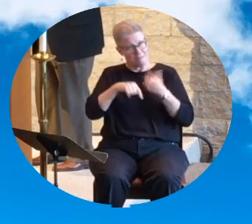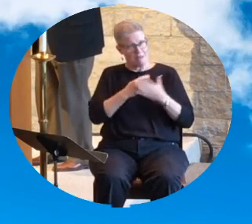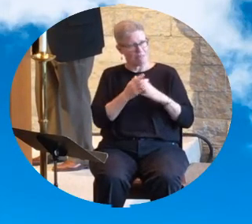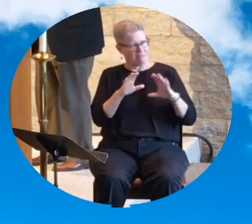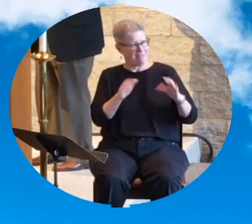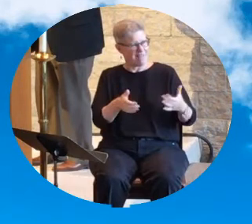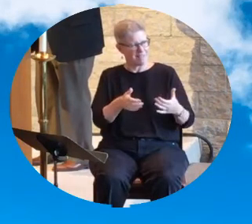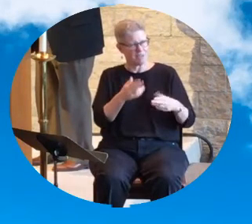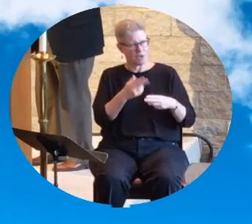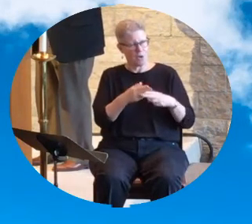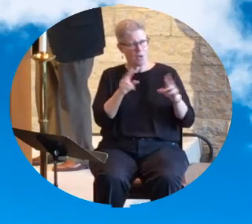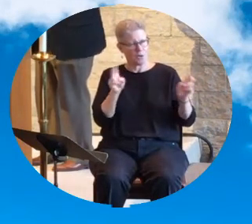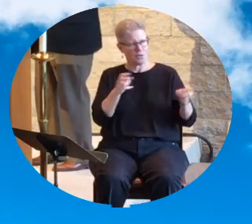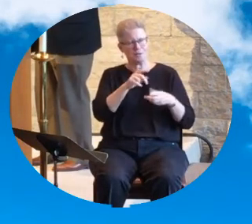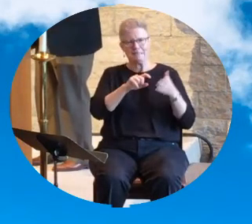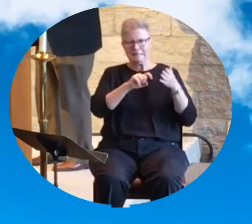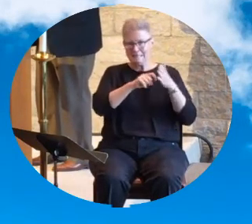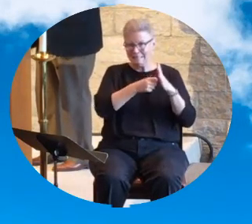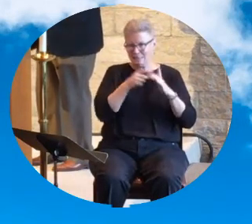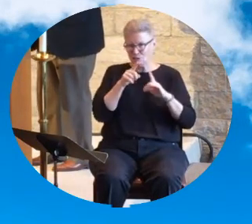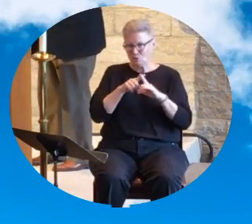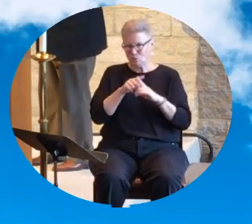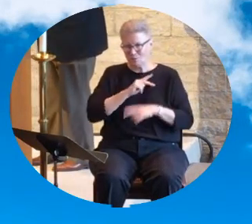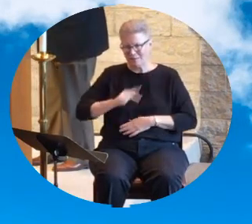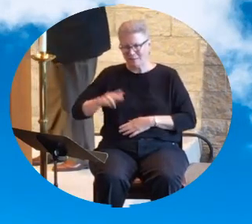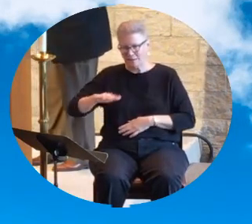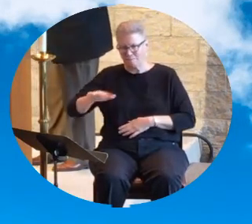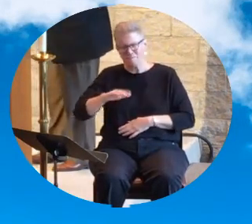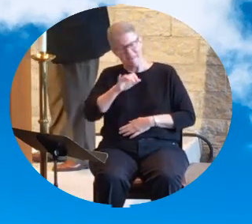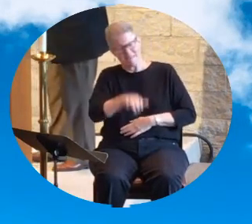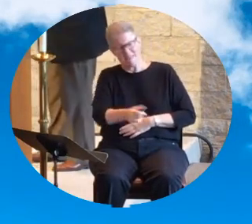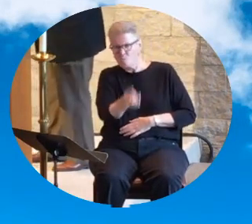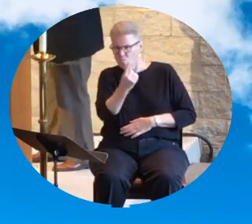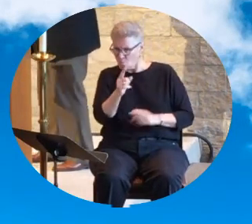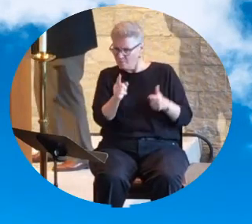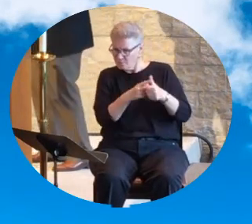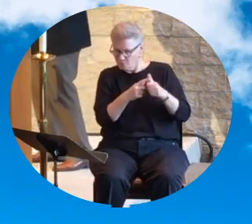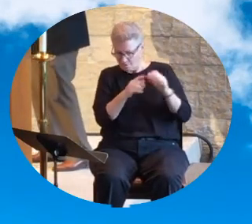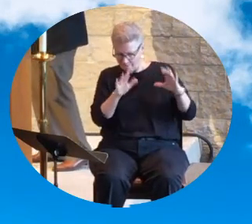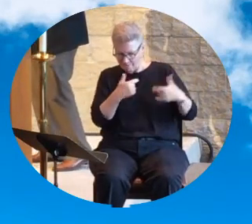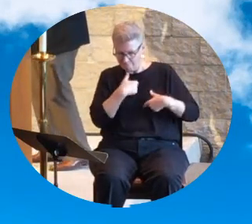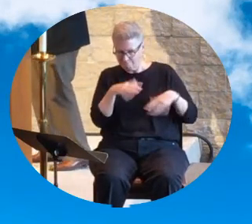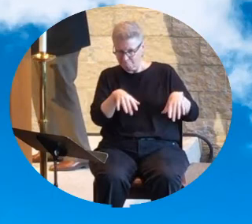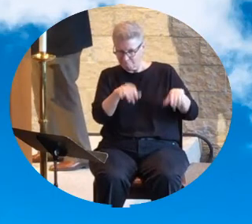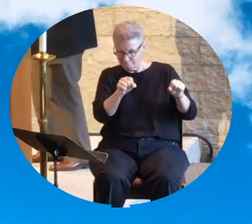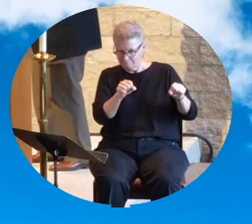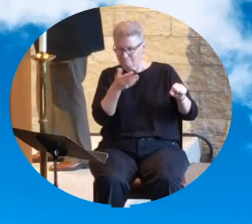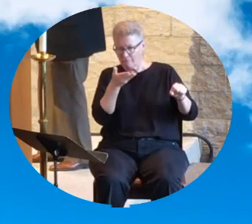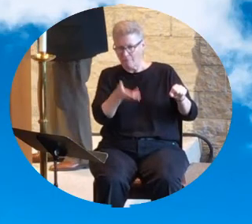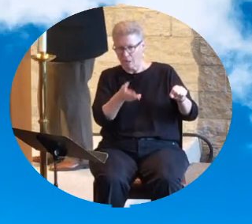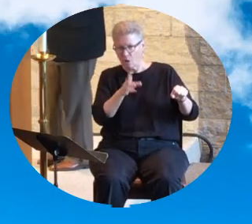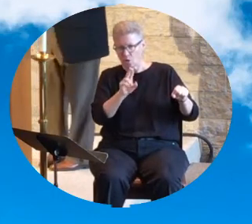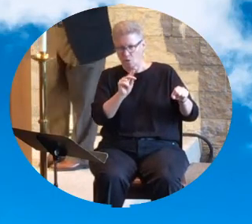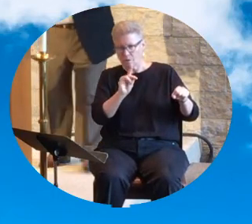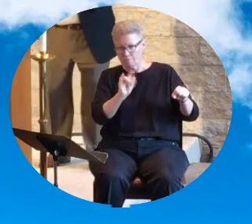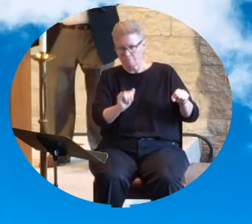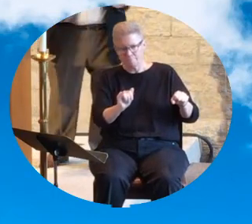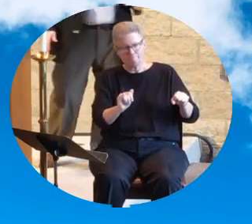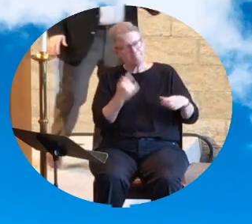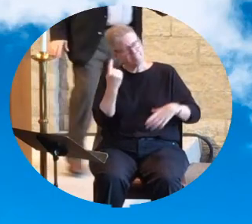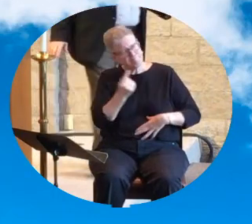Kingdom. Keys was one of the first classes I took at Unity, and it will always have pretty